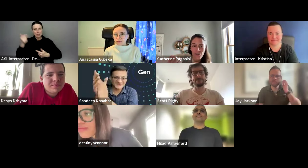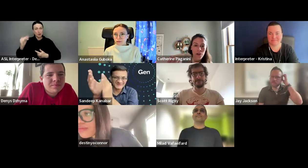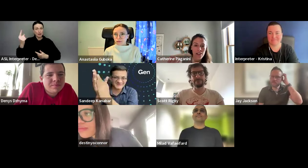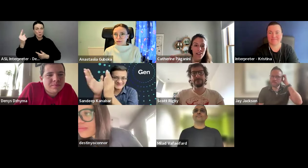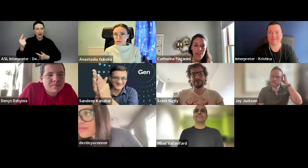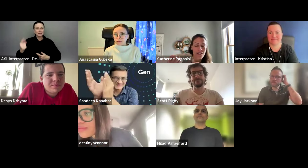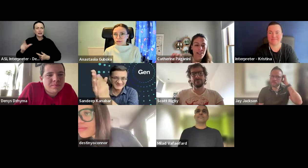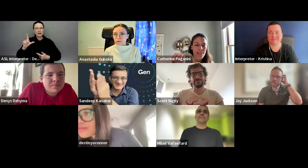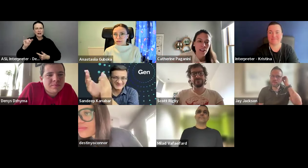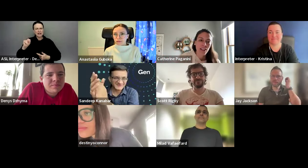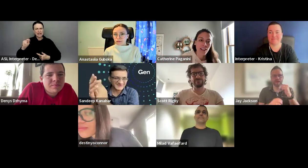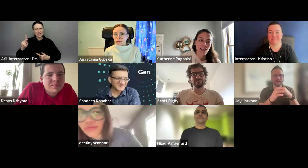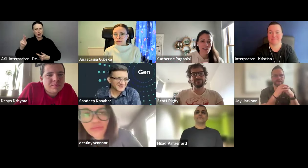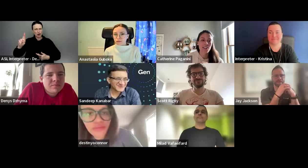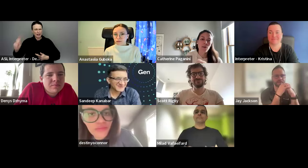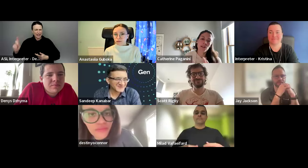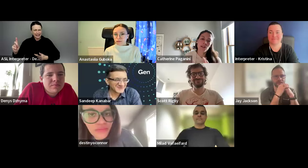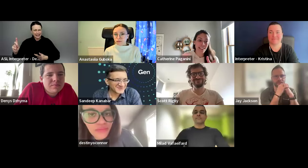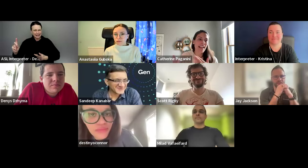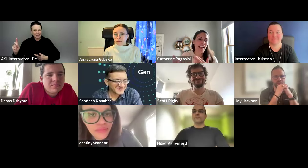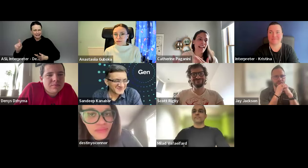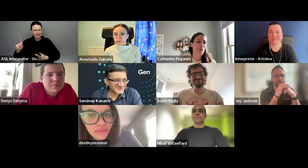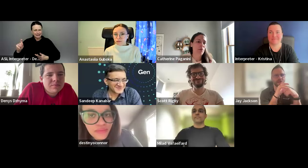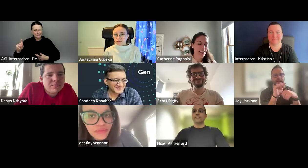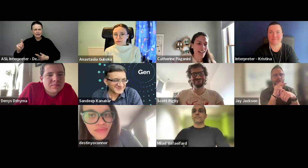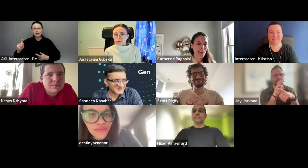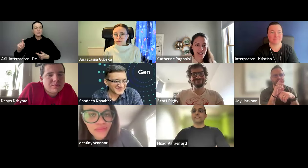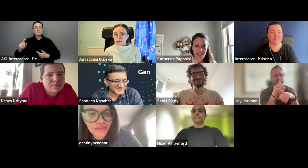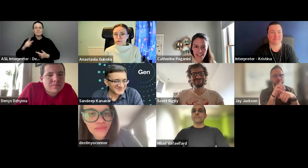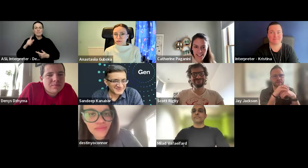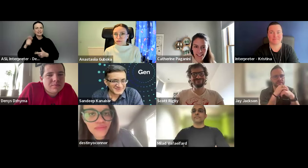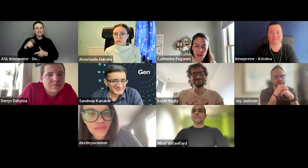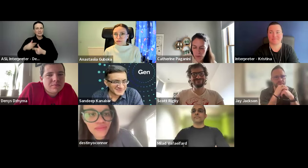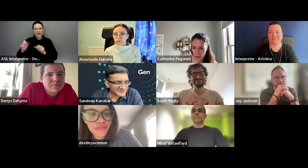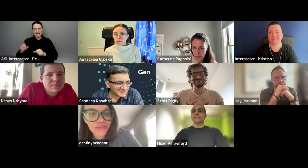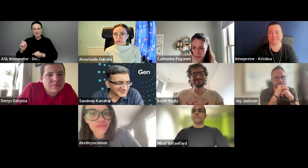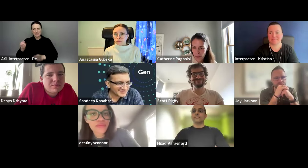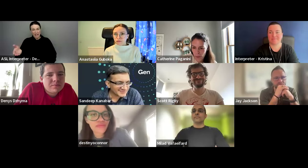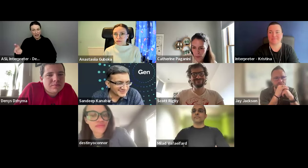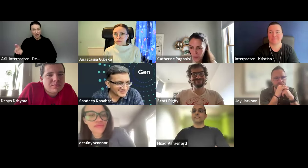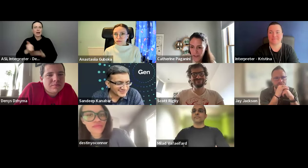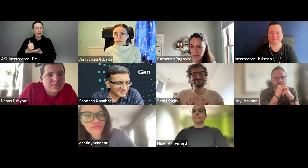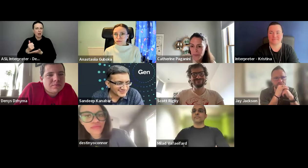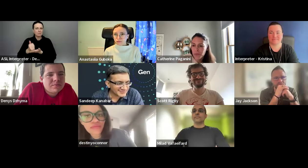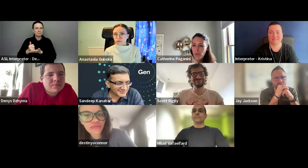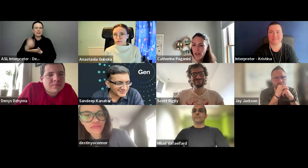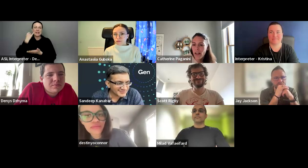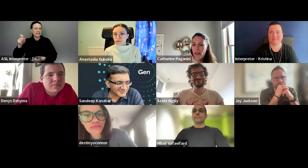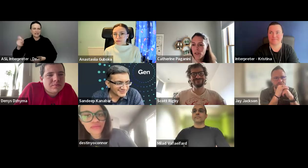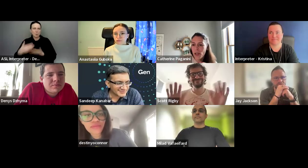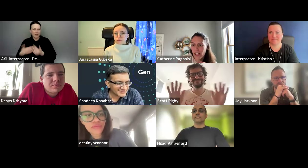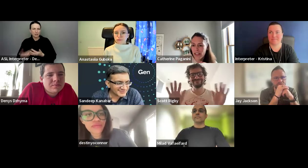Linkerd and the red one is, because I was like, then I can be there and help if needed or